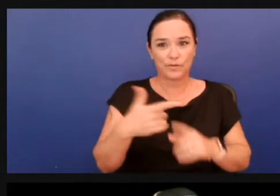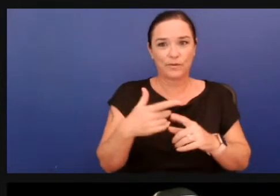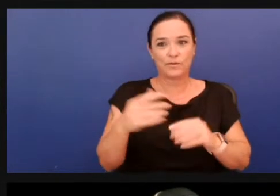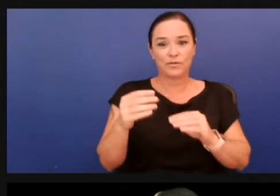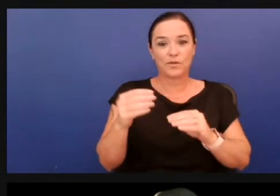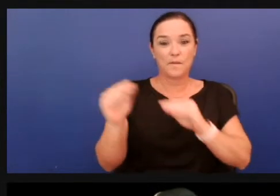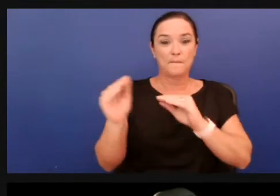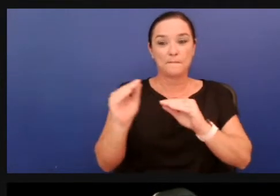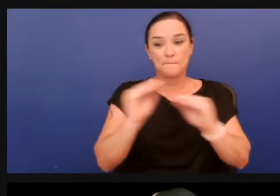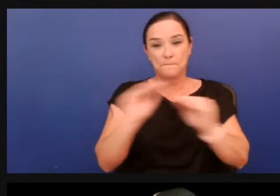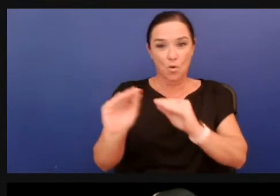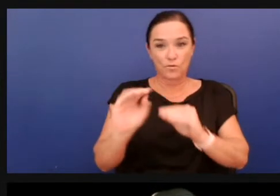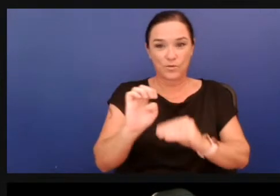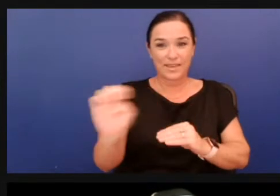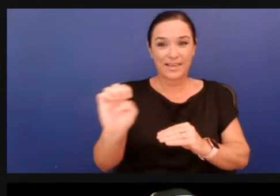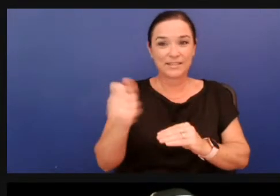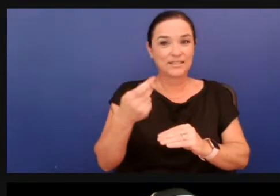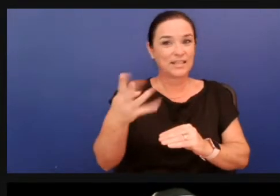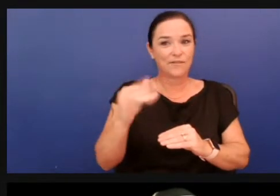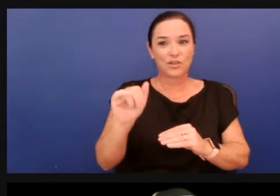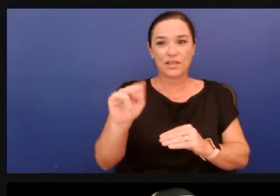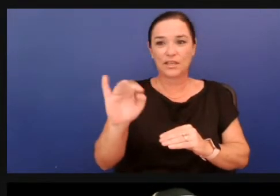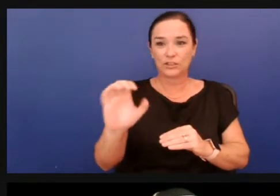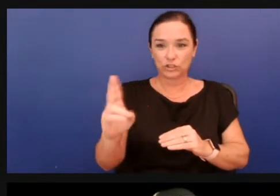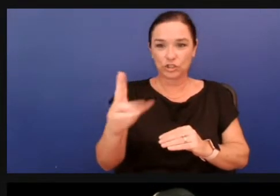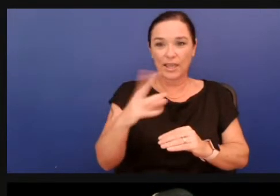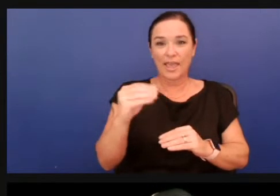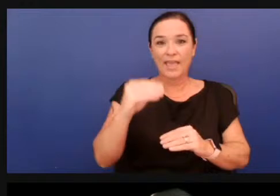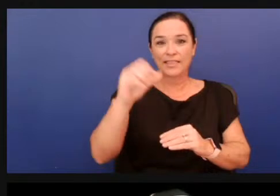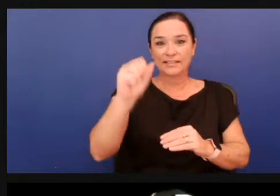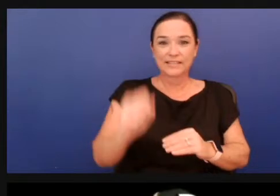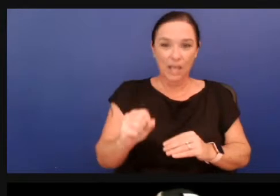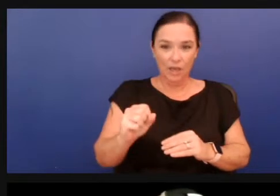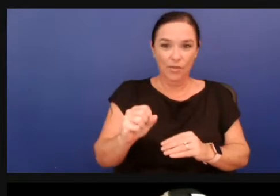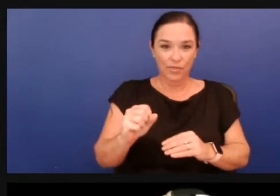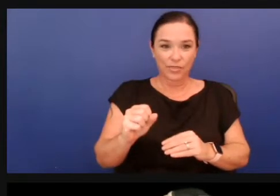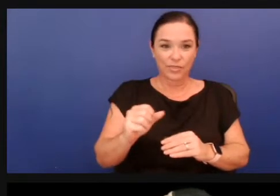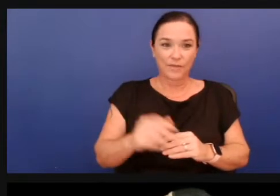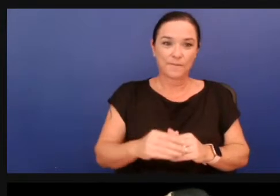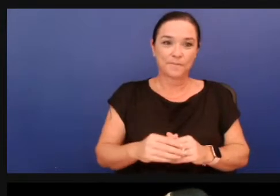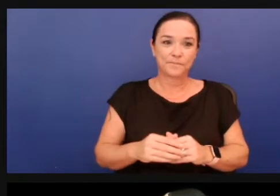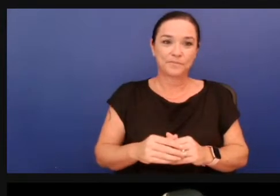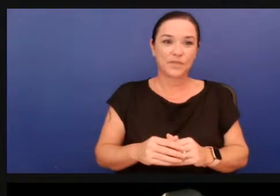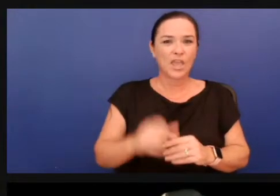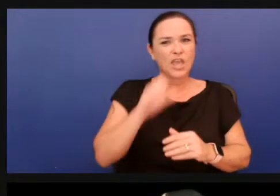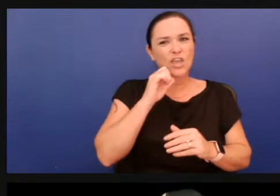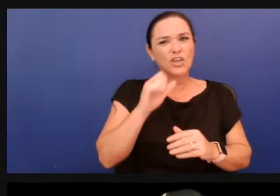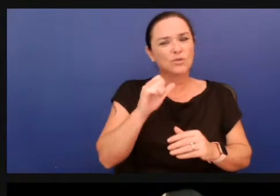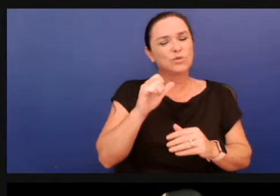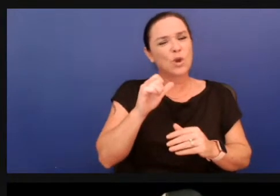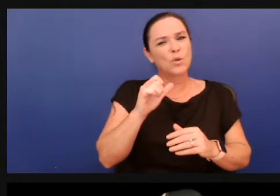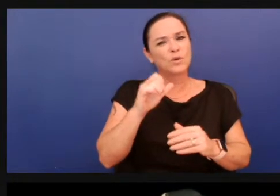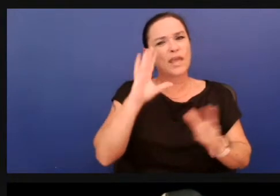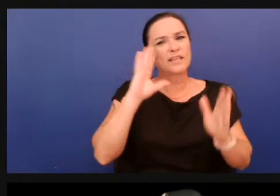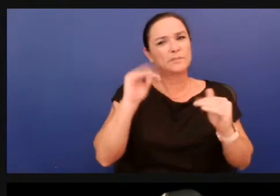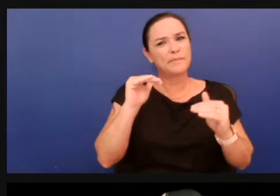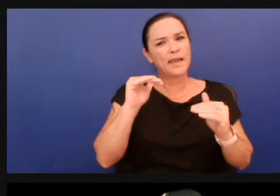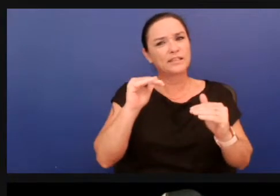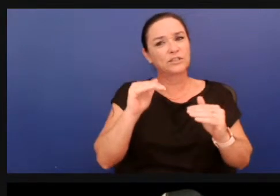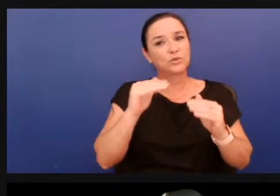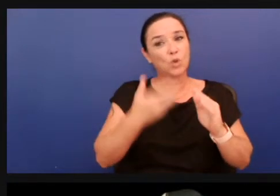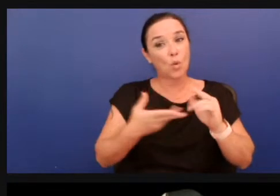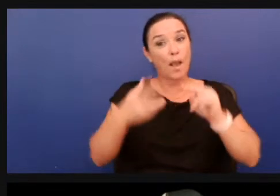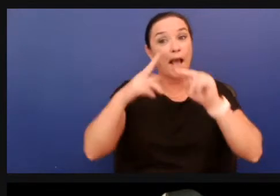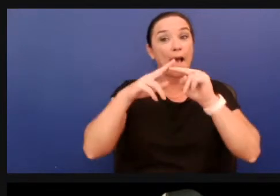several inches, to the south by several inches. It's all the way by the coast, so you don't expect it to really rise. It didn't really rise, but it really got shoved from the side quite a